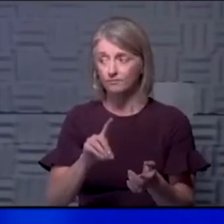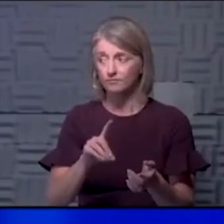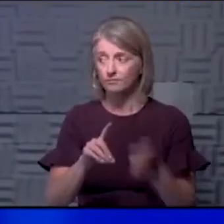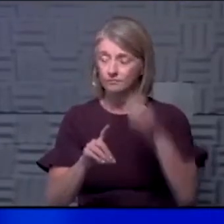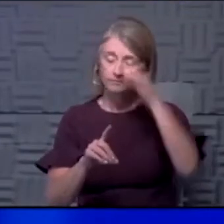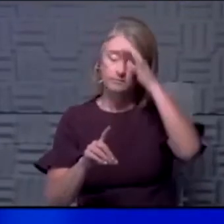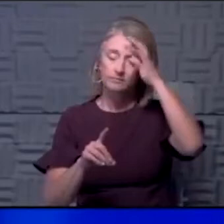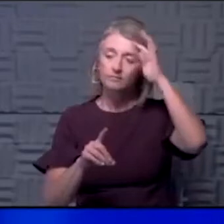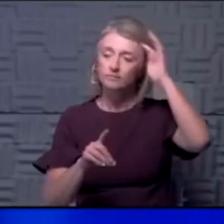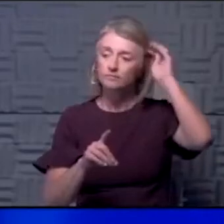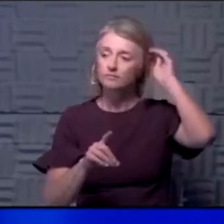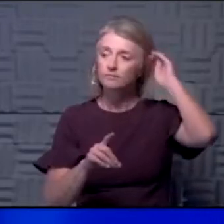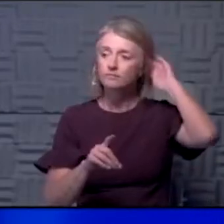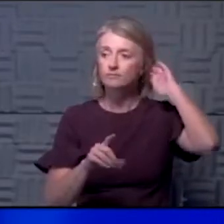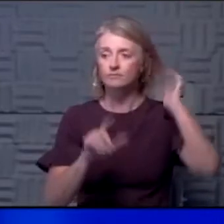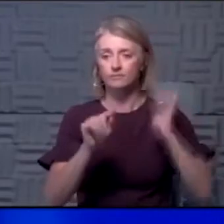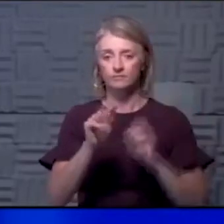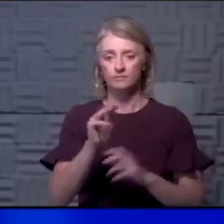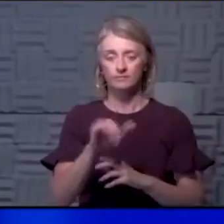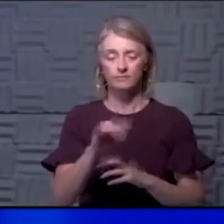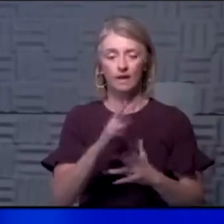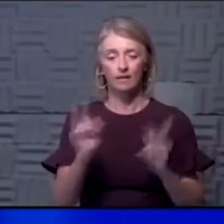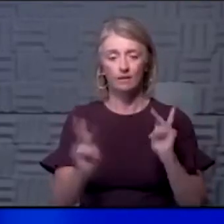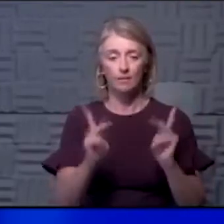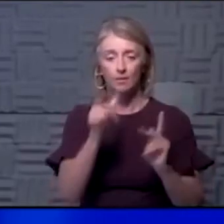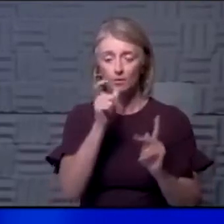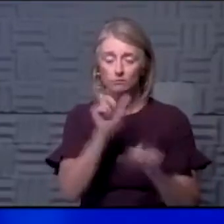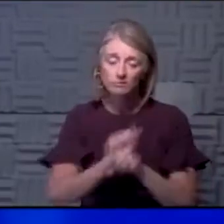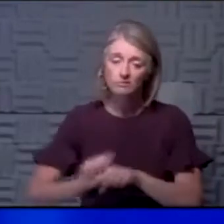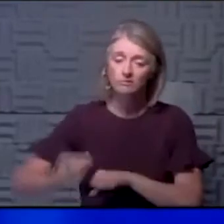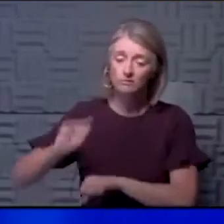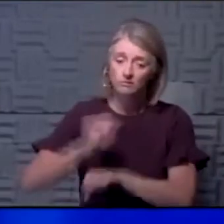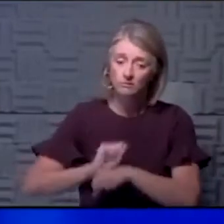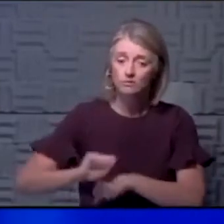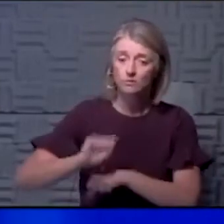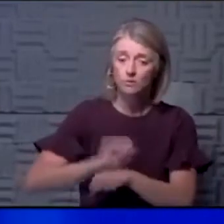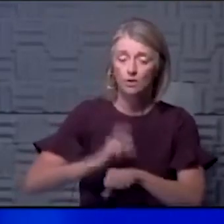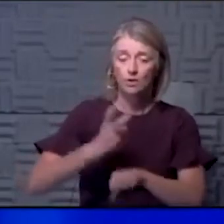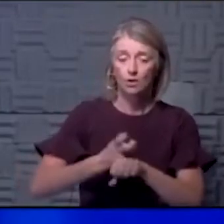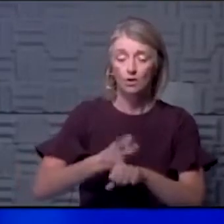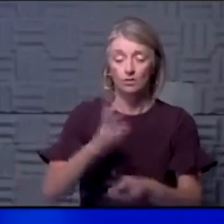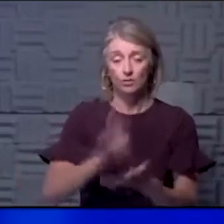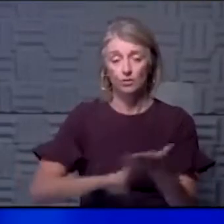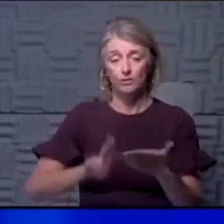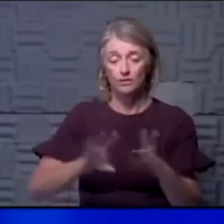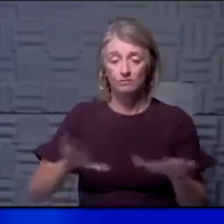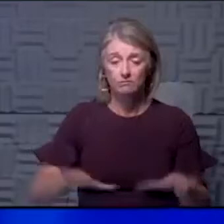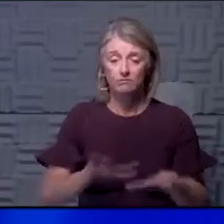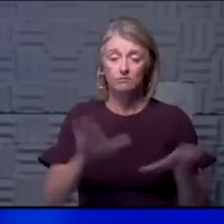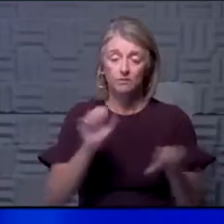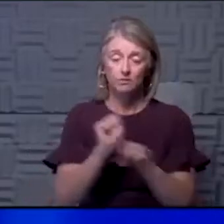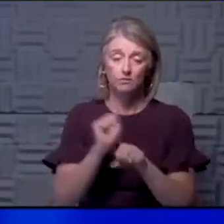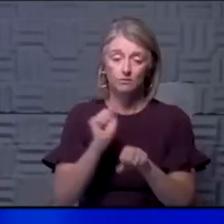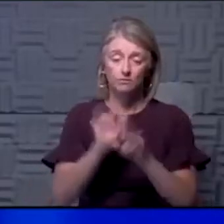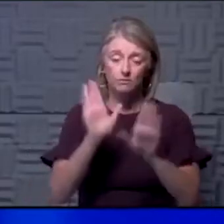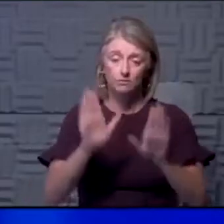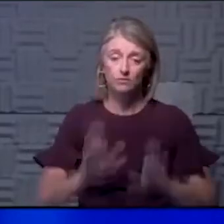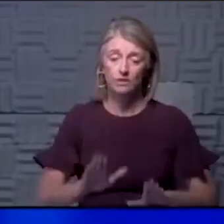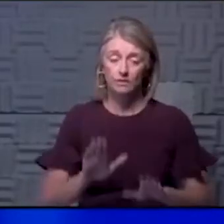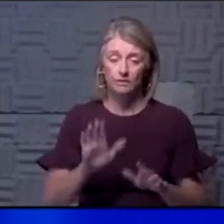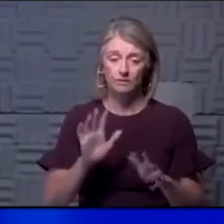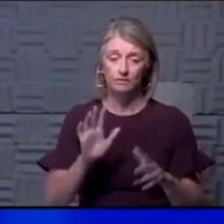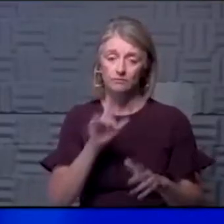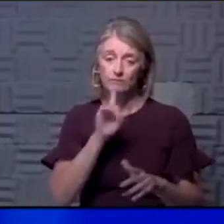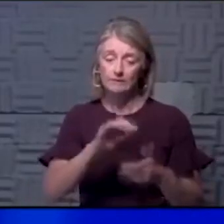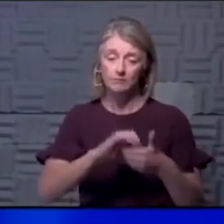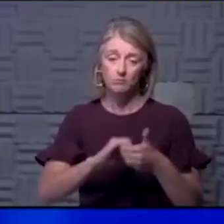along with Ed Ellerback, Tammy Gurley. I mean, there's a lot of people who have put a lot of time on that, and the university's done a great job of helping build this modeling with the business